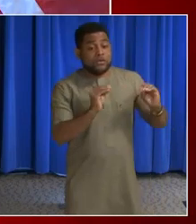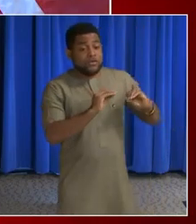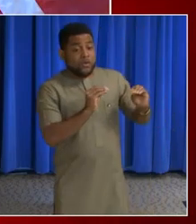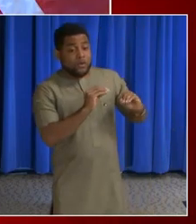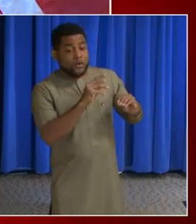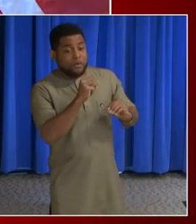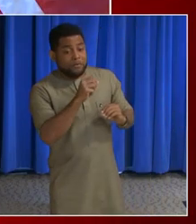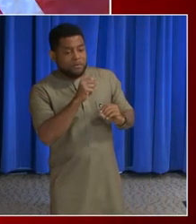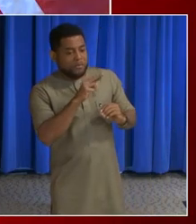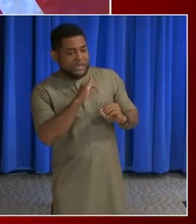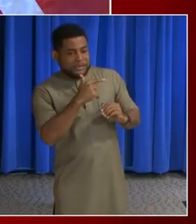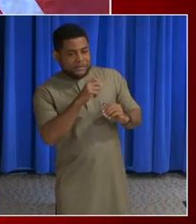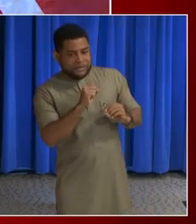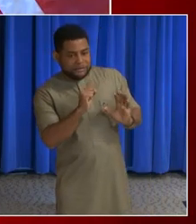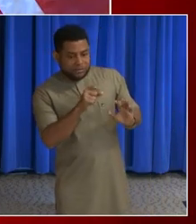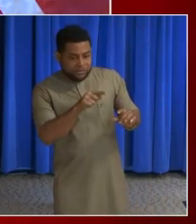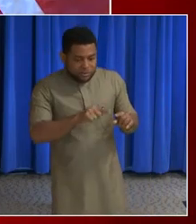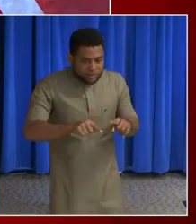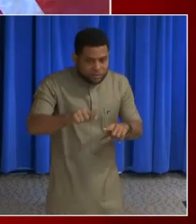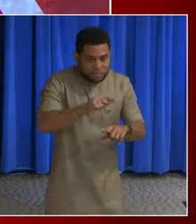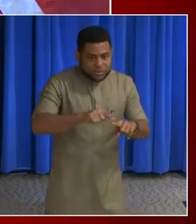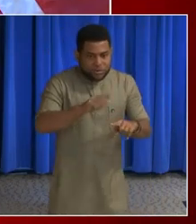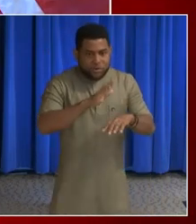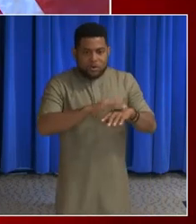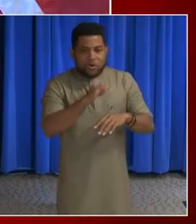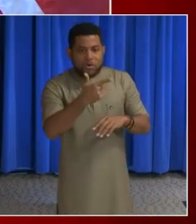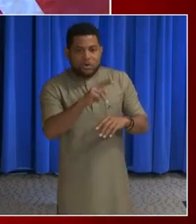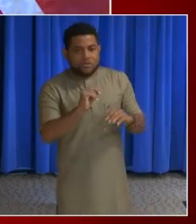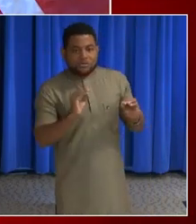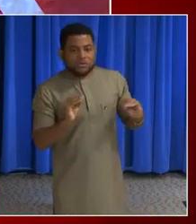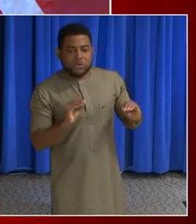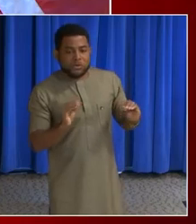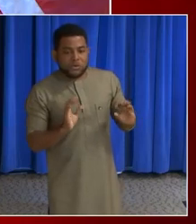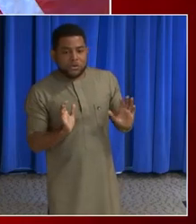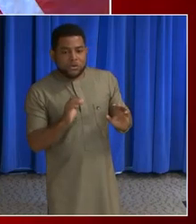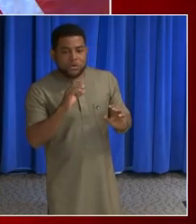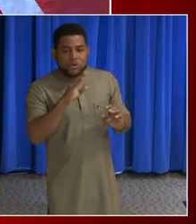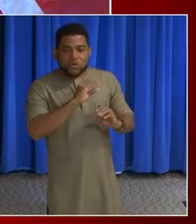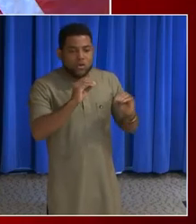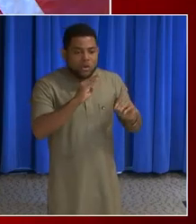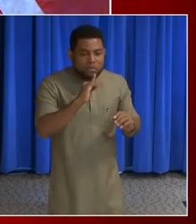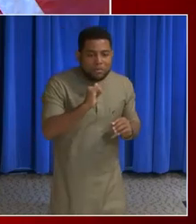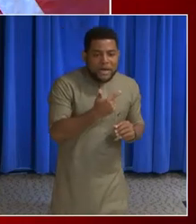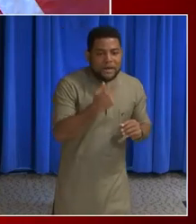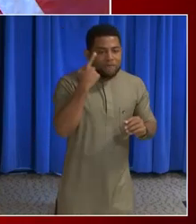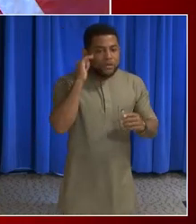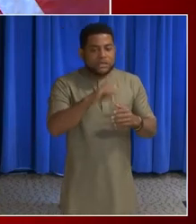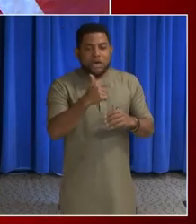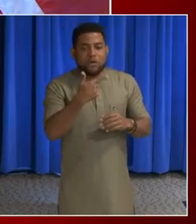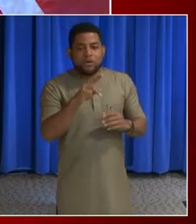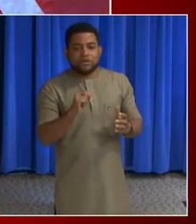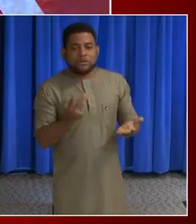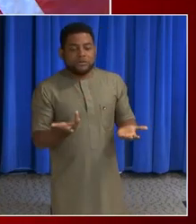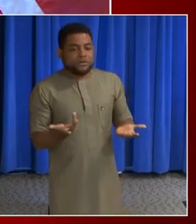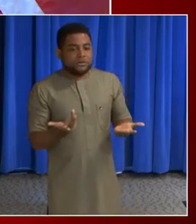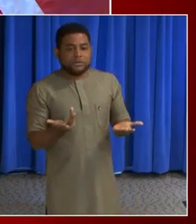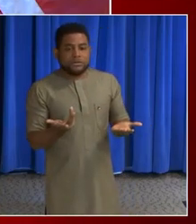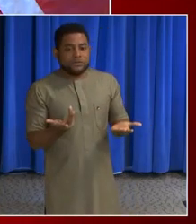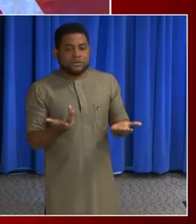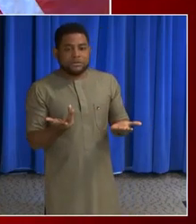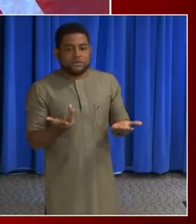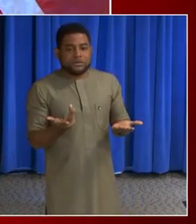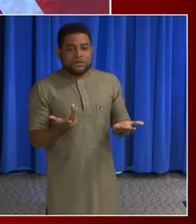gun. Okay. There were no baggage of that gun. And I had, and